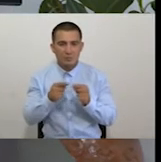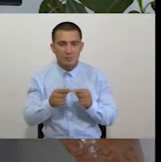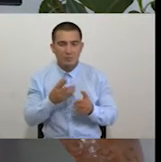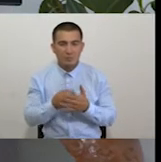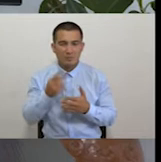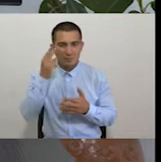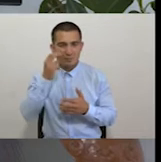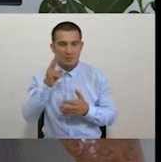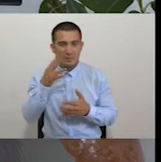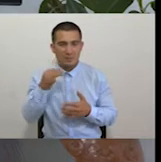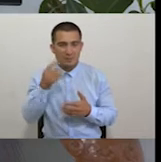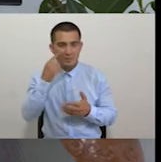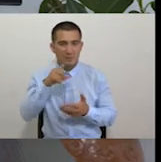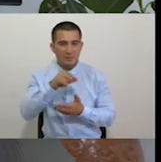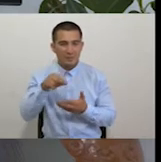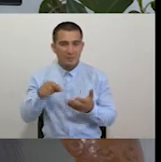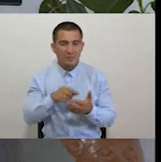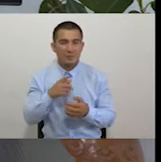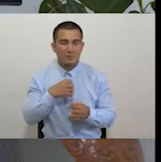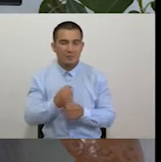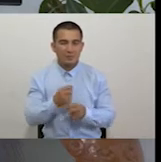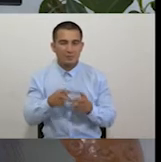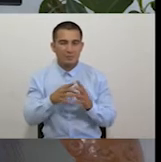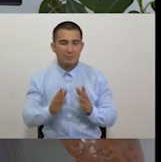uchlarini yelimlaymiz.